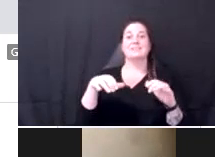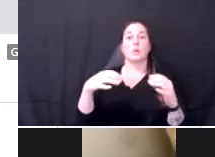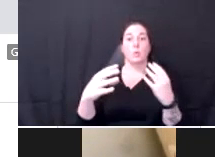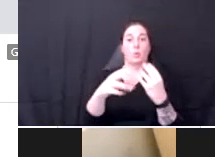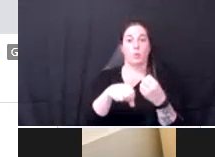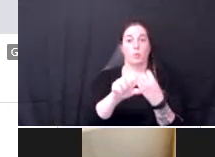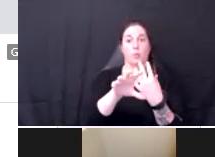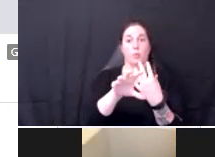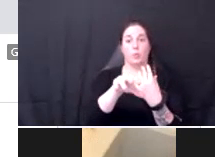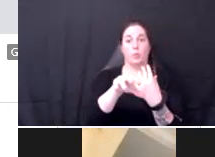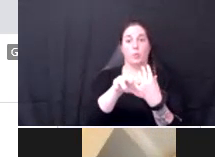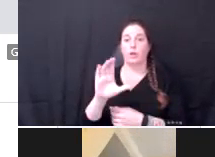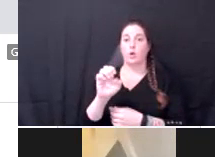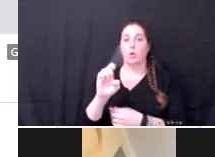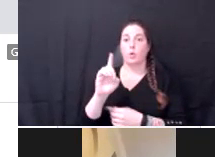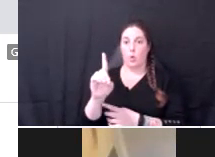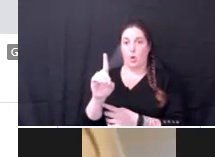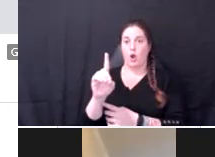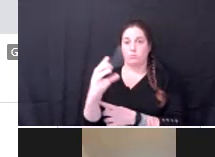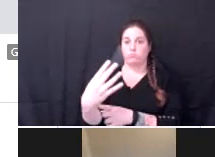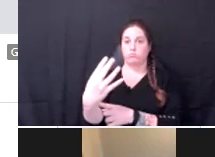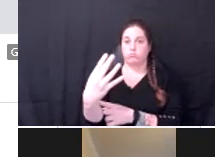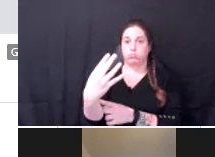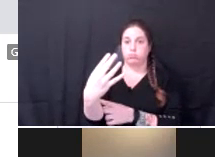class, I will post the video so that